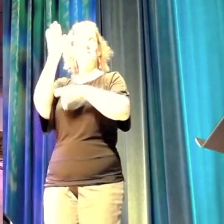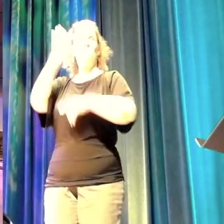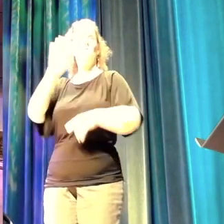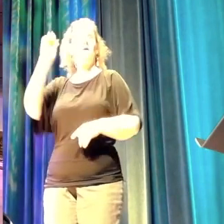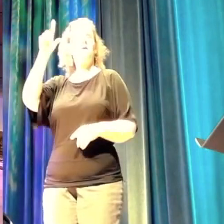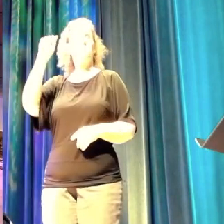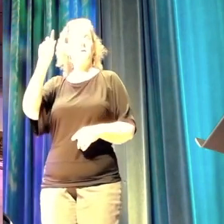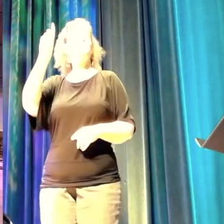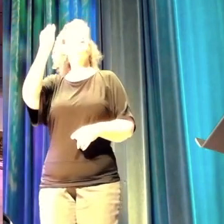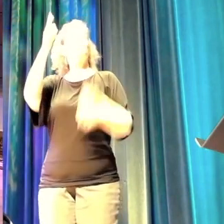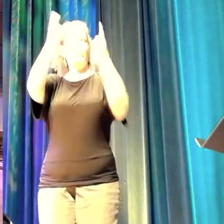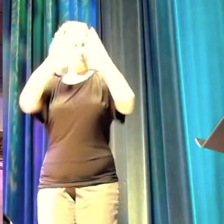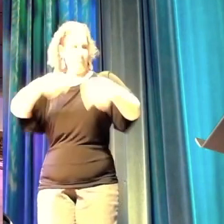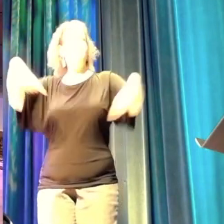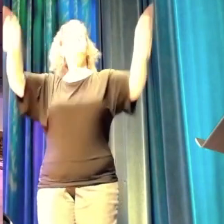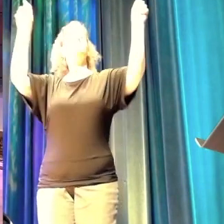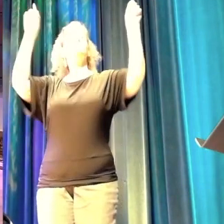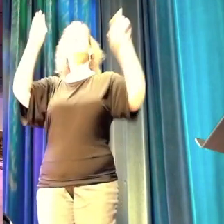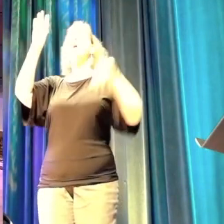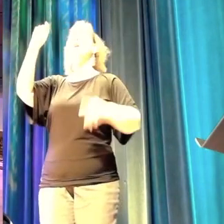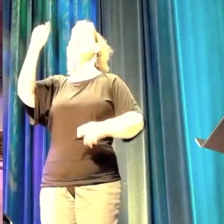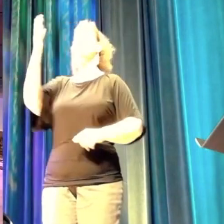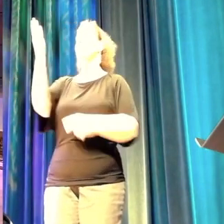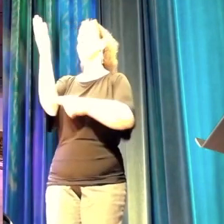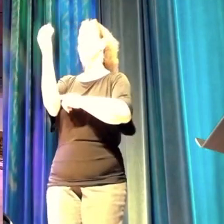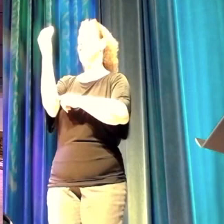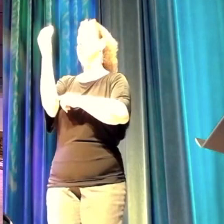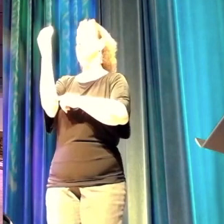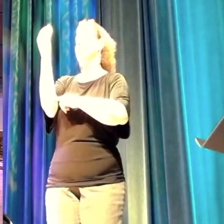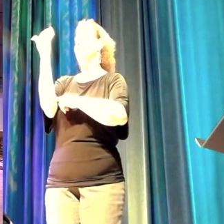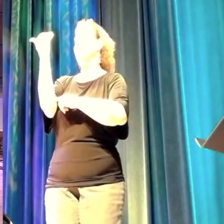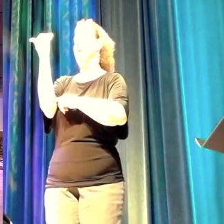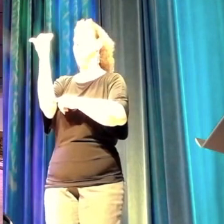do hereby proclaim